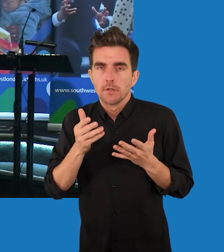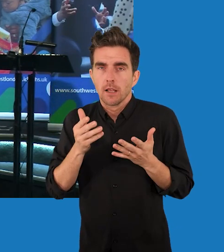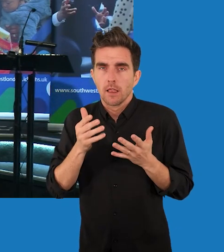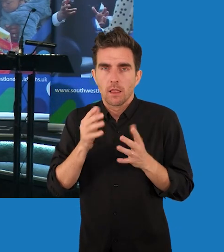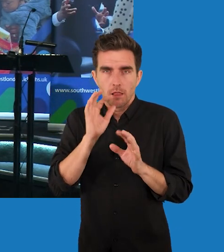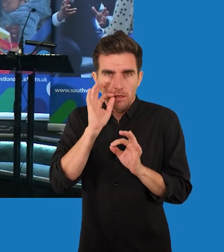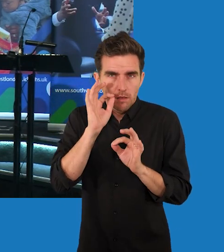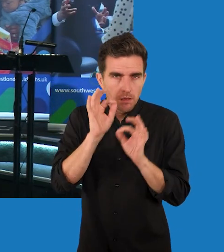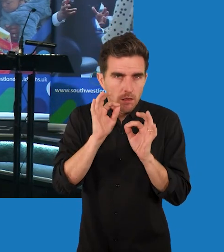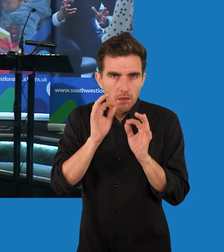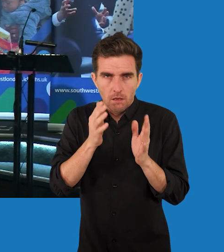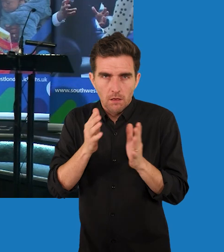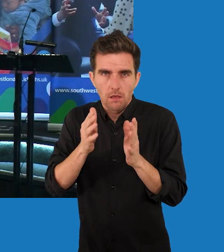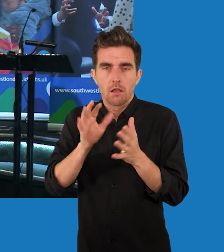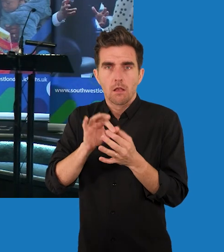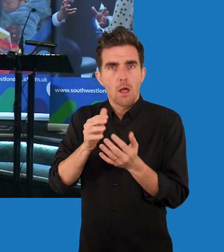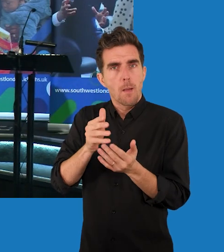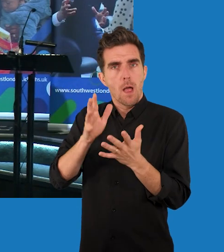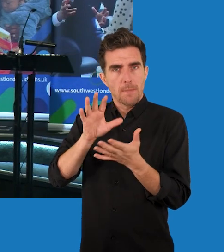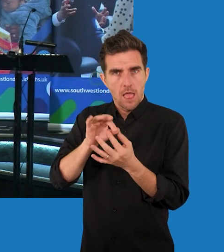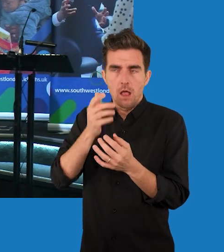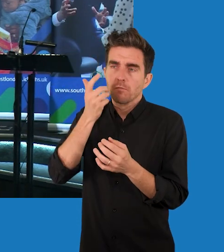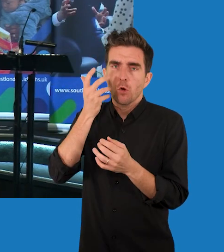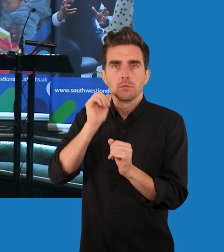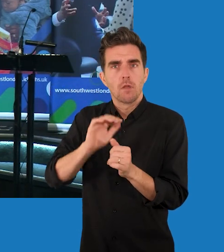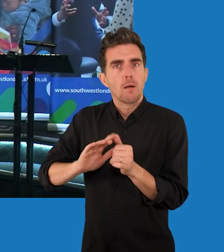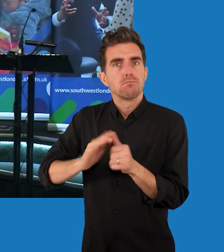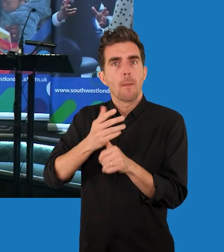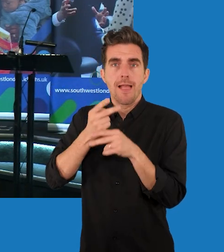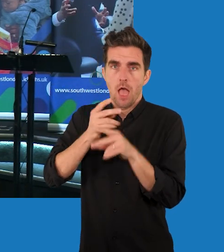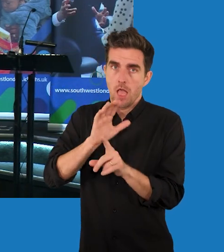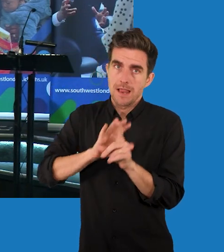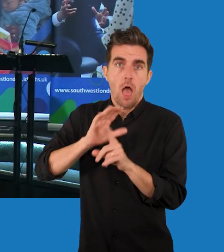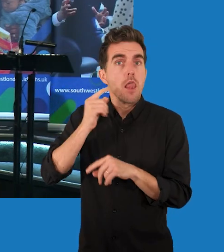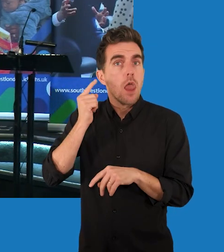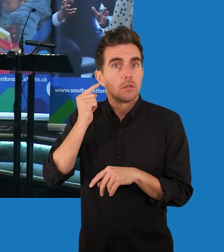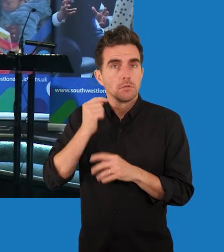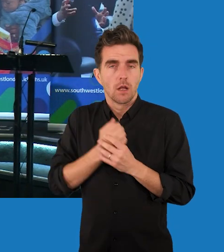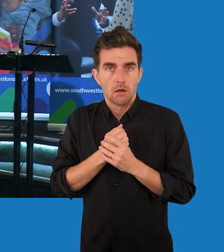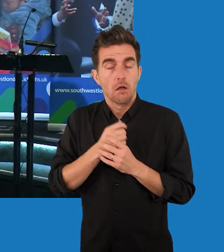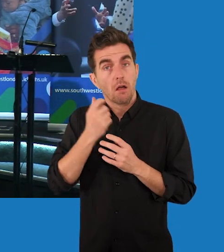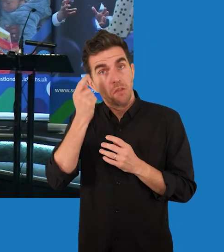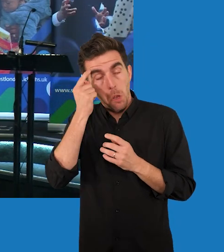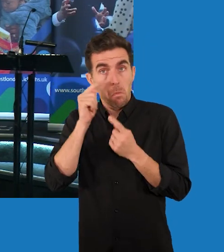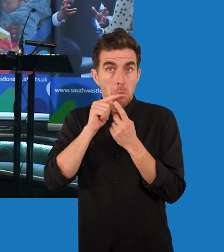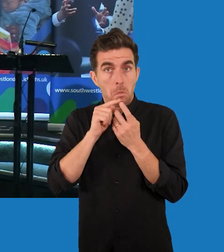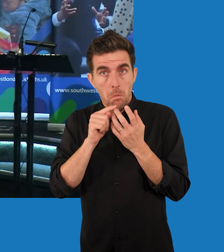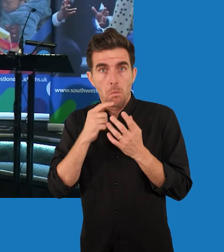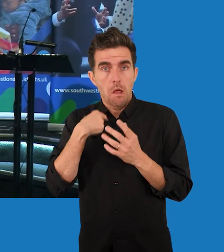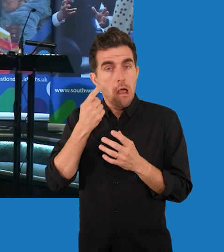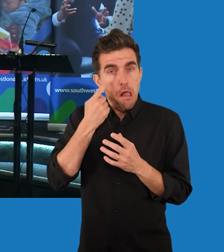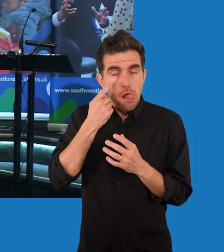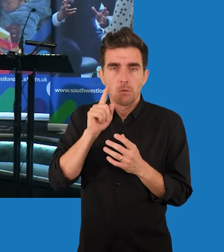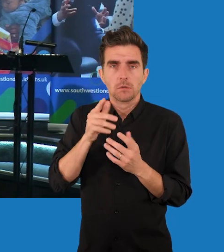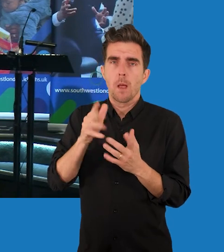a deliberative inquiry approach with the public around the future of primary care in London. One of the propositions that we